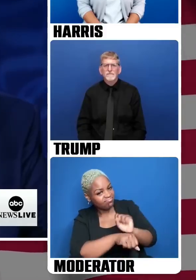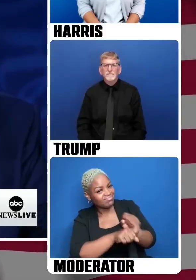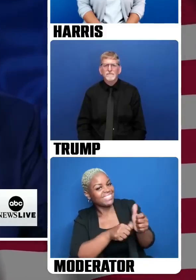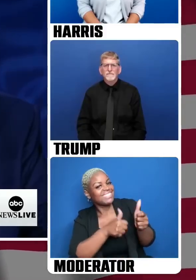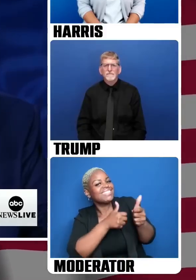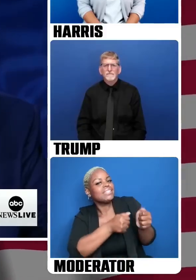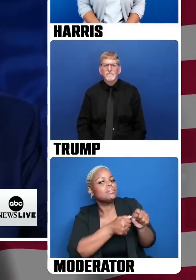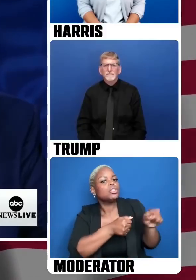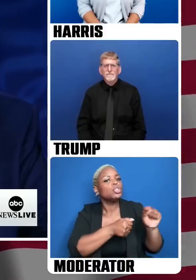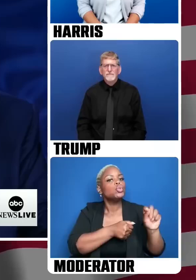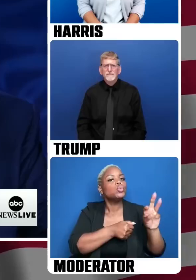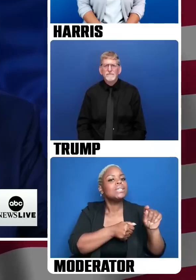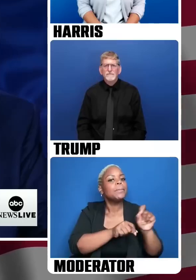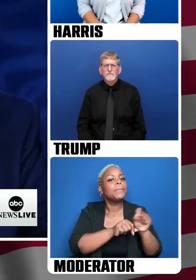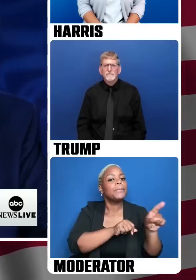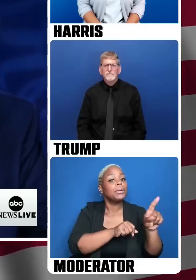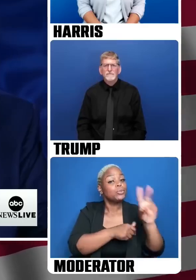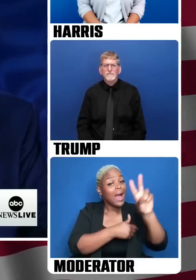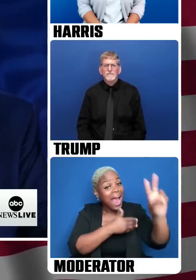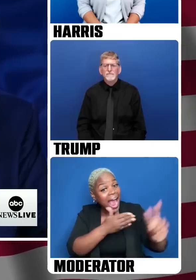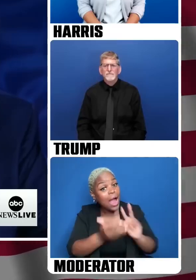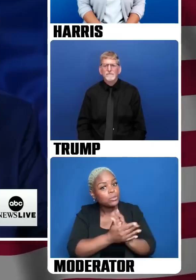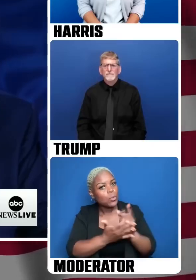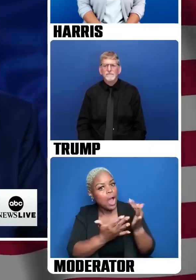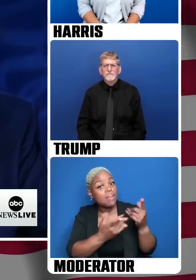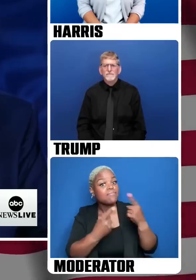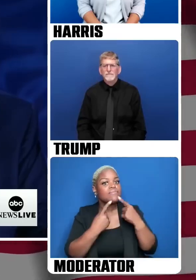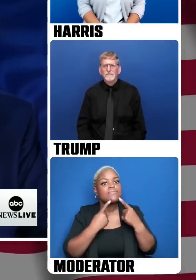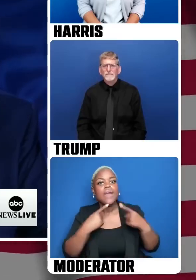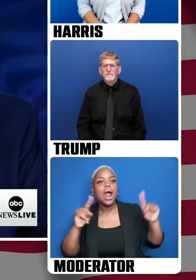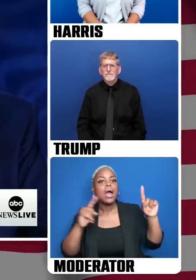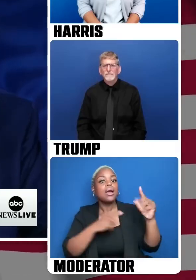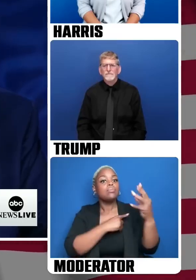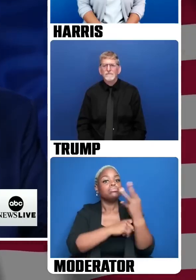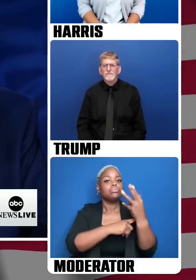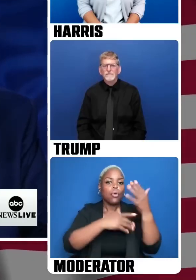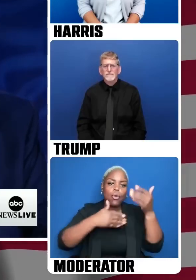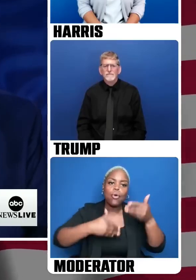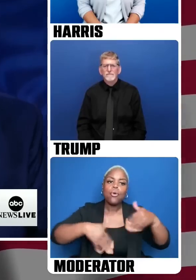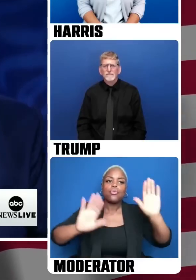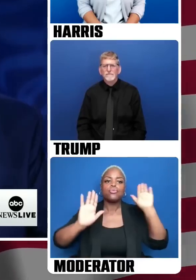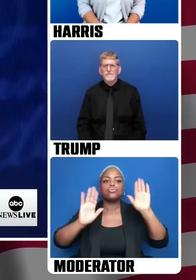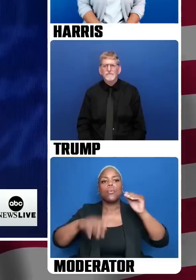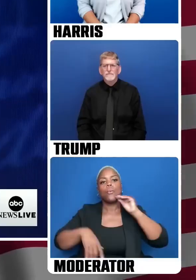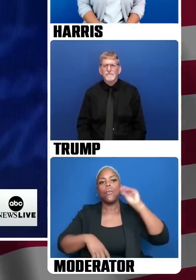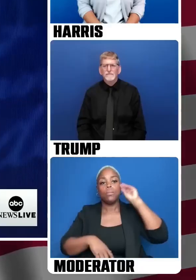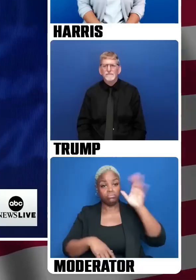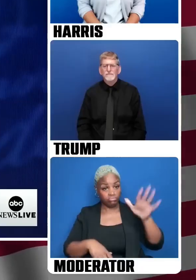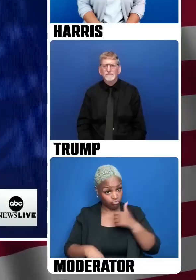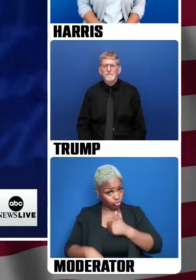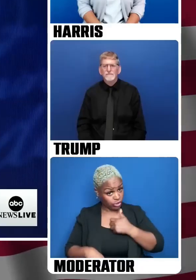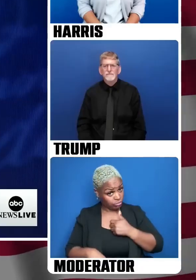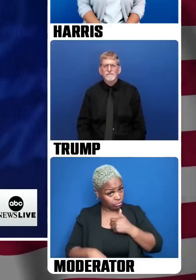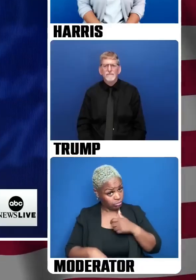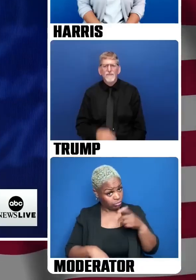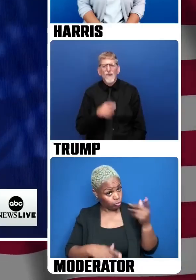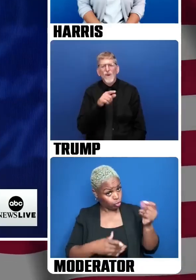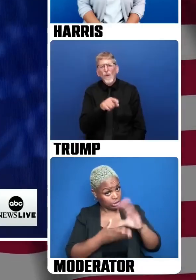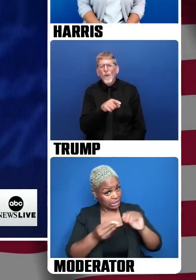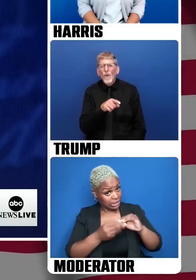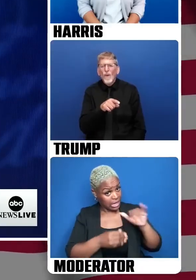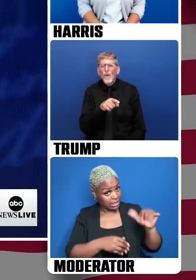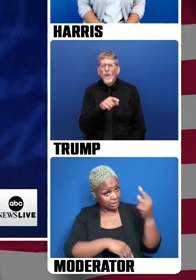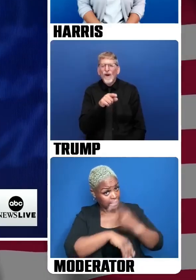supporters to go home. Is there anything you regret about what you did on that day? You just said a thing that